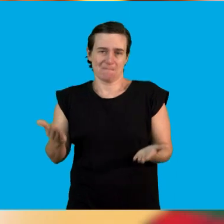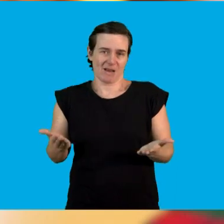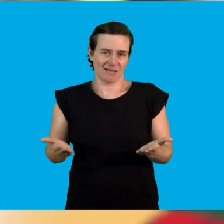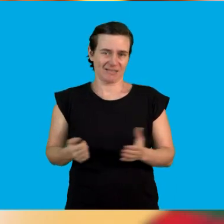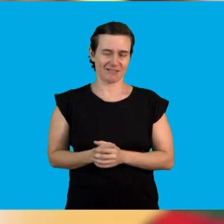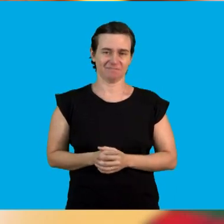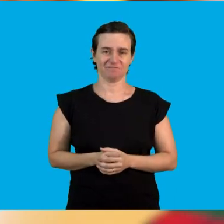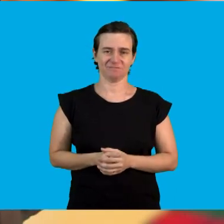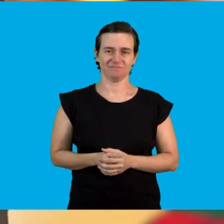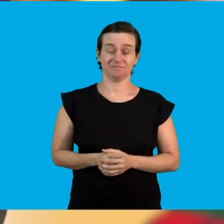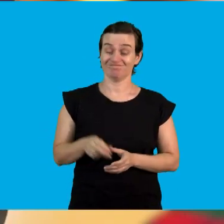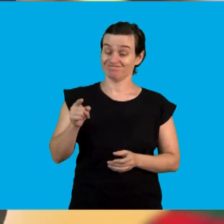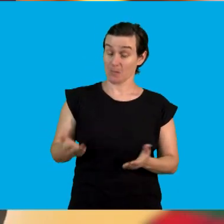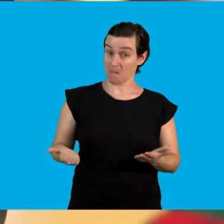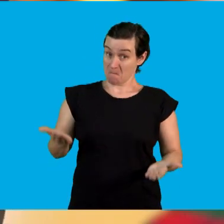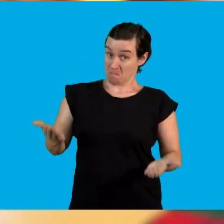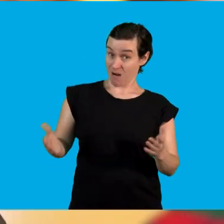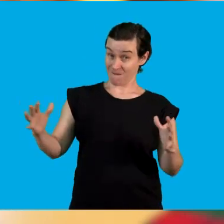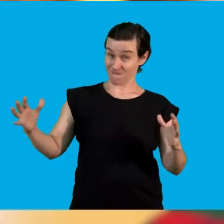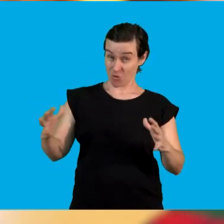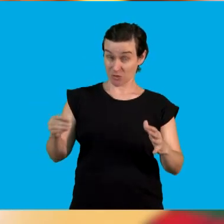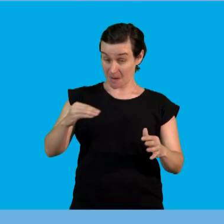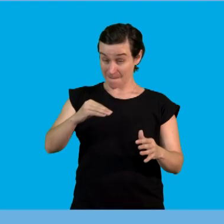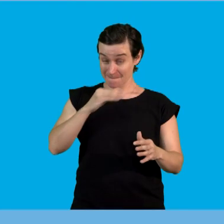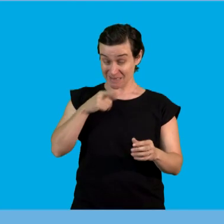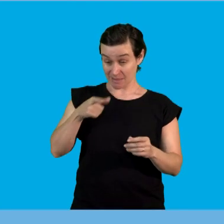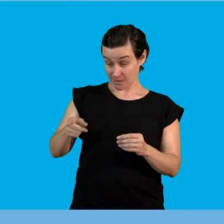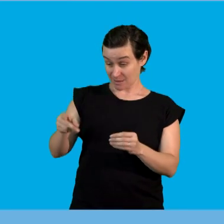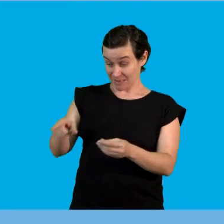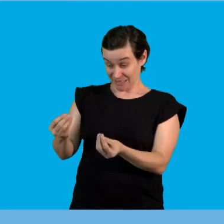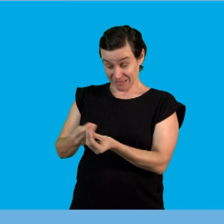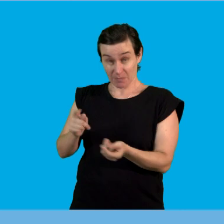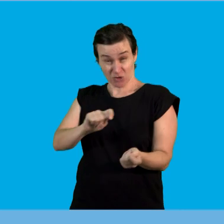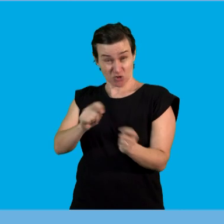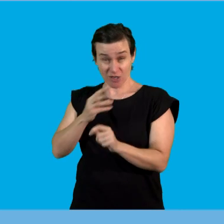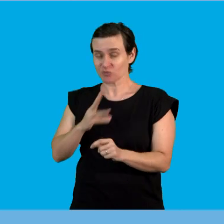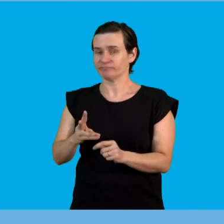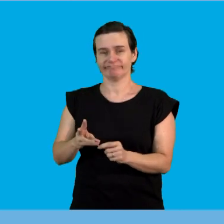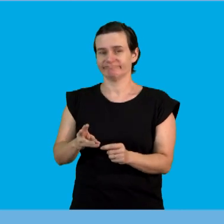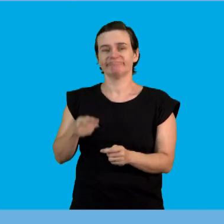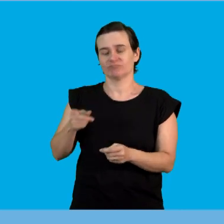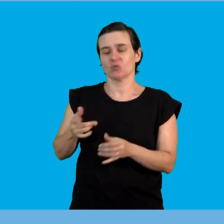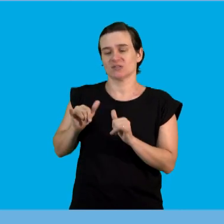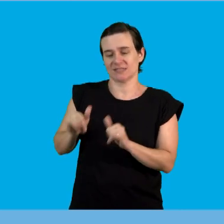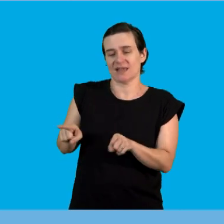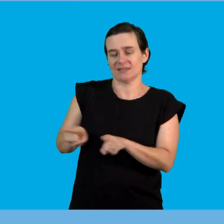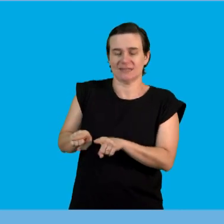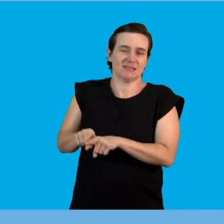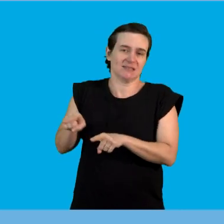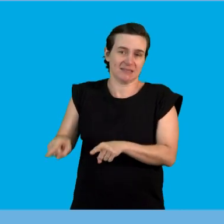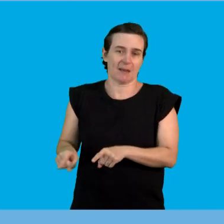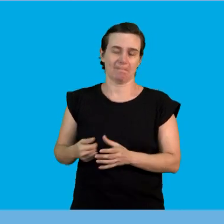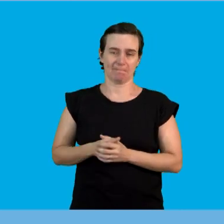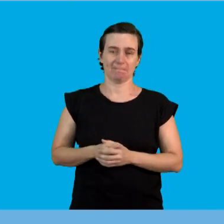balancing each other out. As we have said, balanced forces do not result in any change in motion. This object will not move in